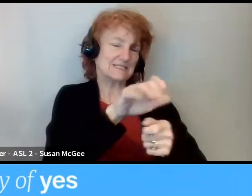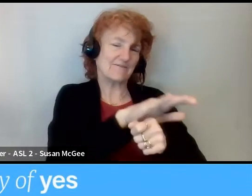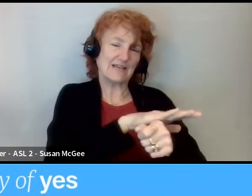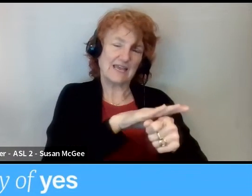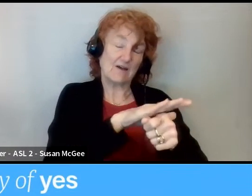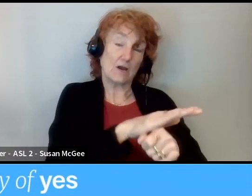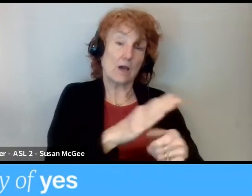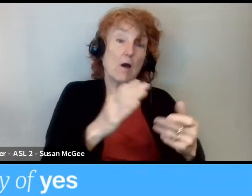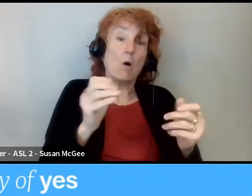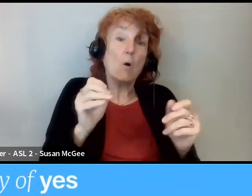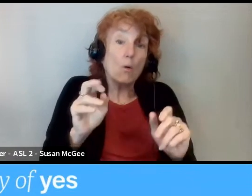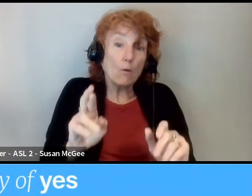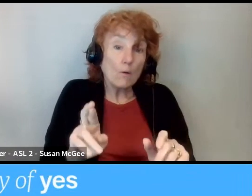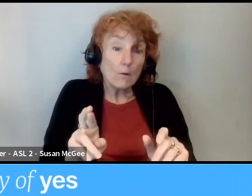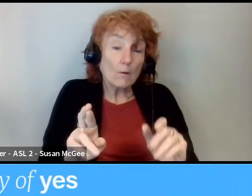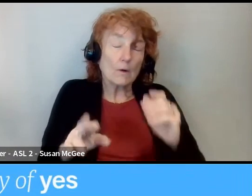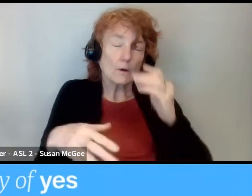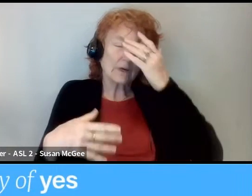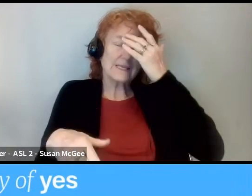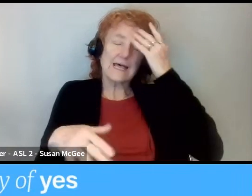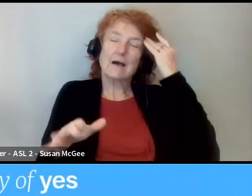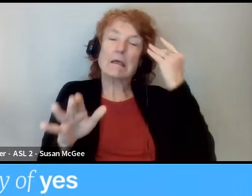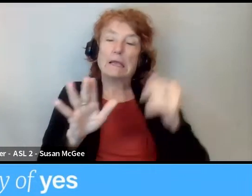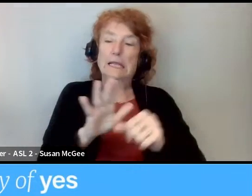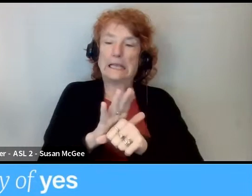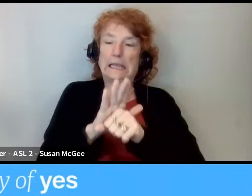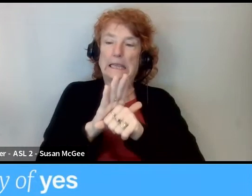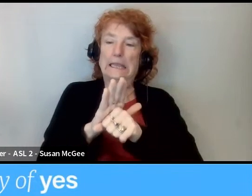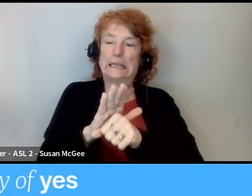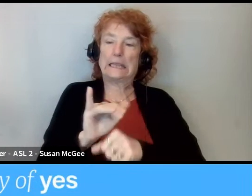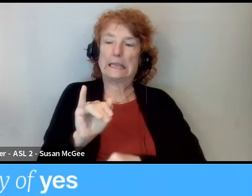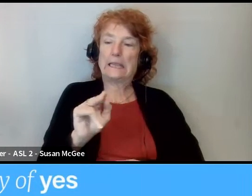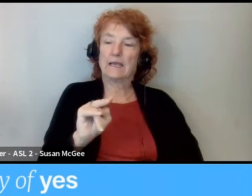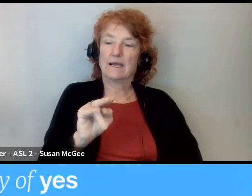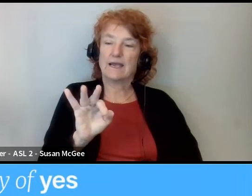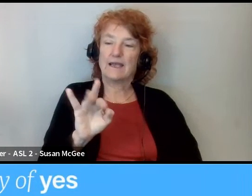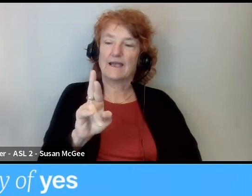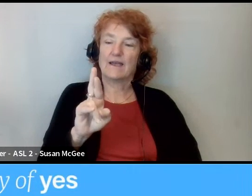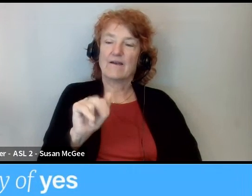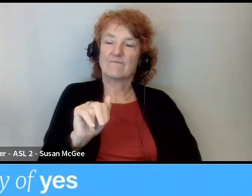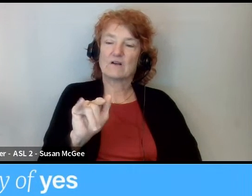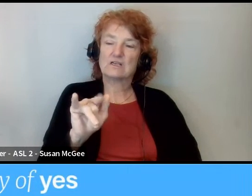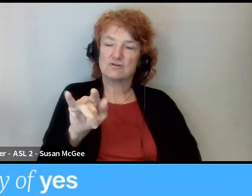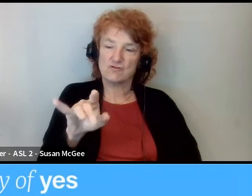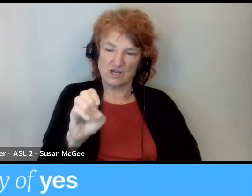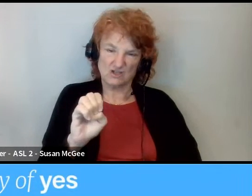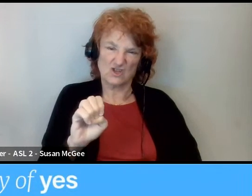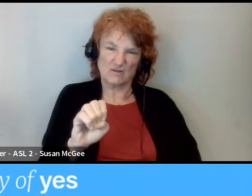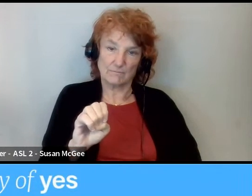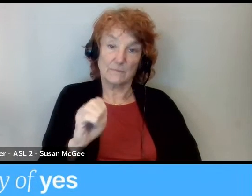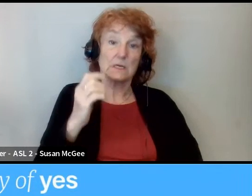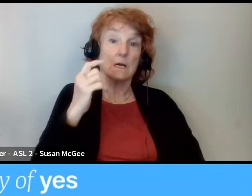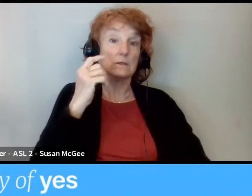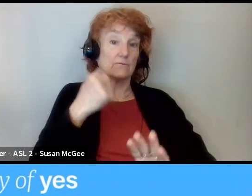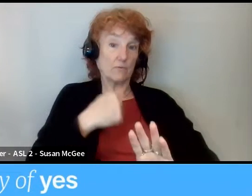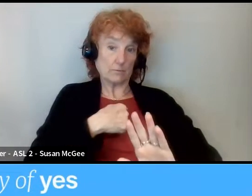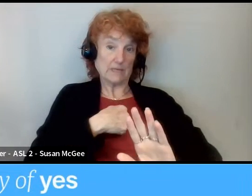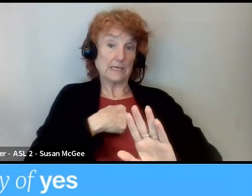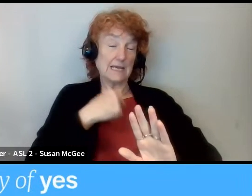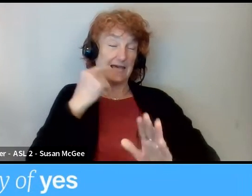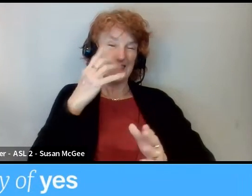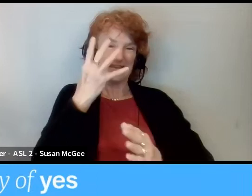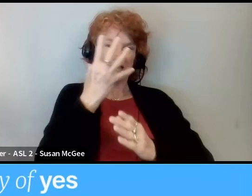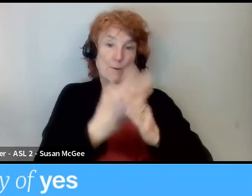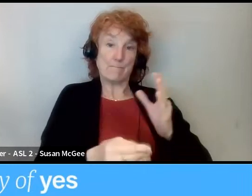certain parts of New York City have infrastructure issues. And I think Missing Middle really illustrates for me some of the benefits of that